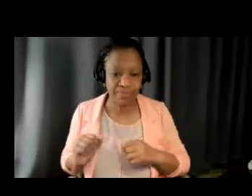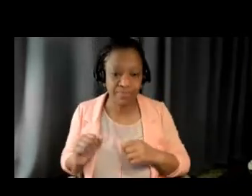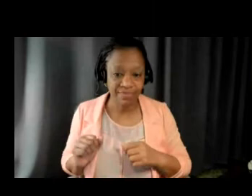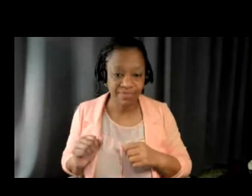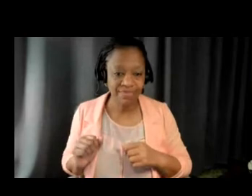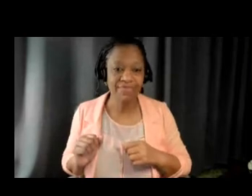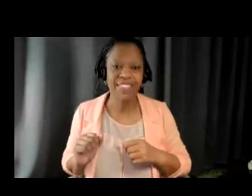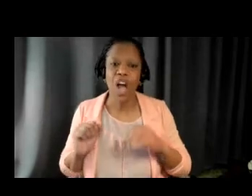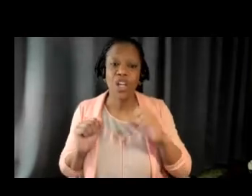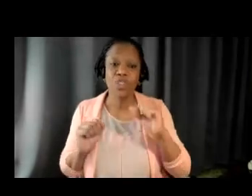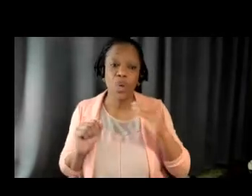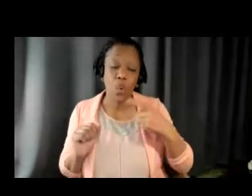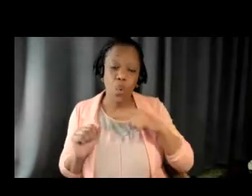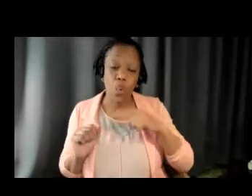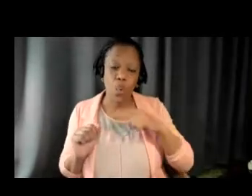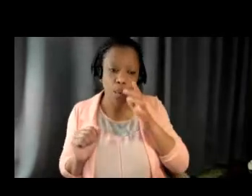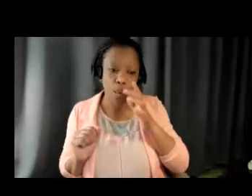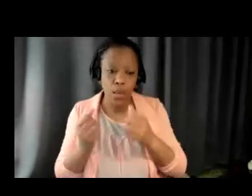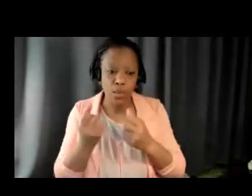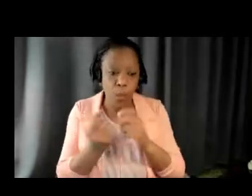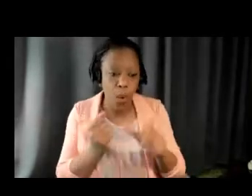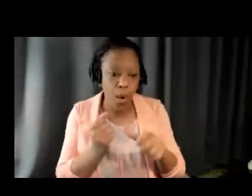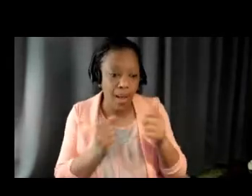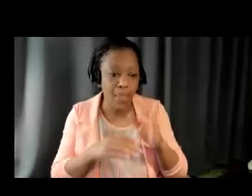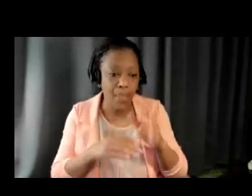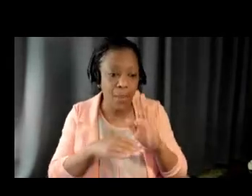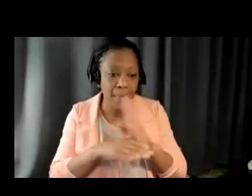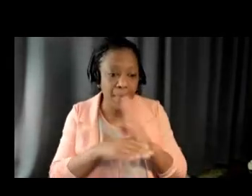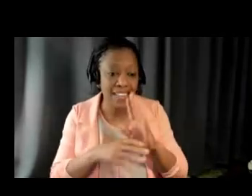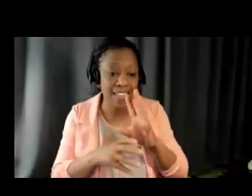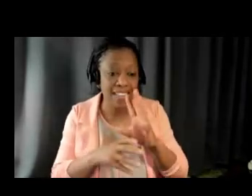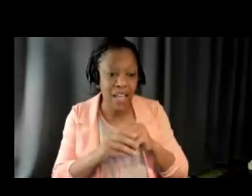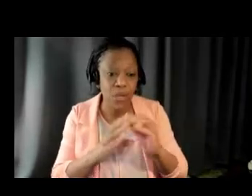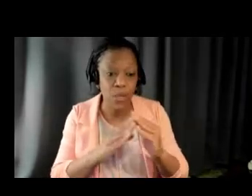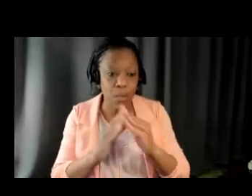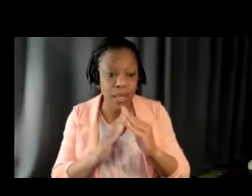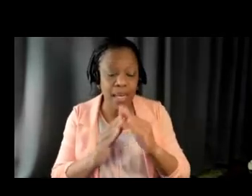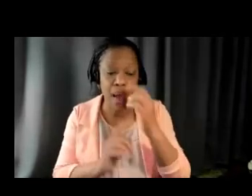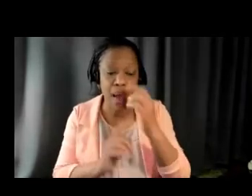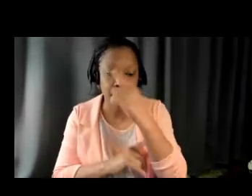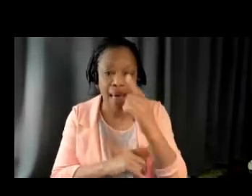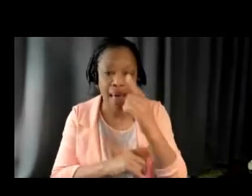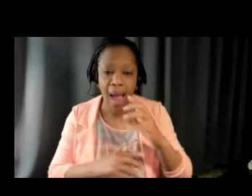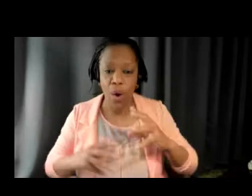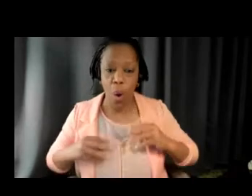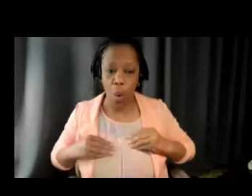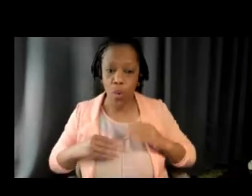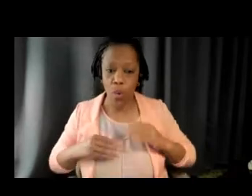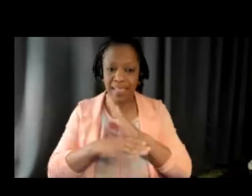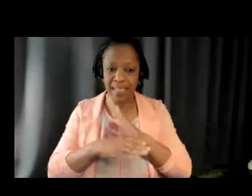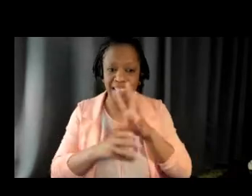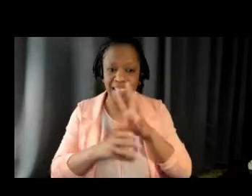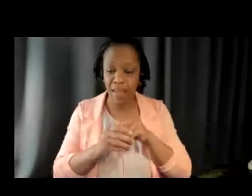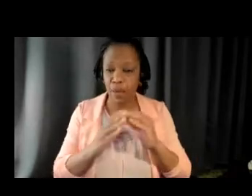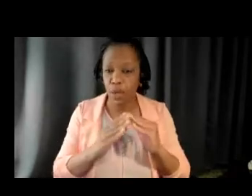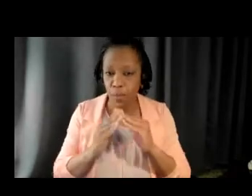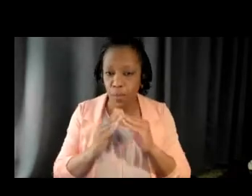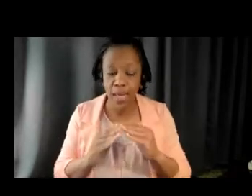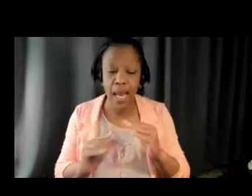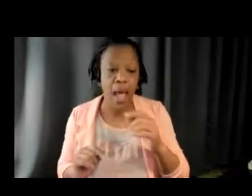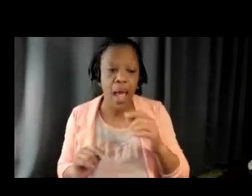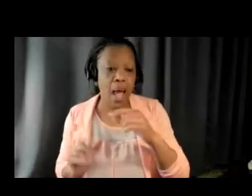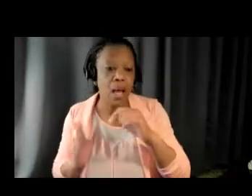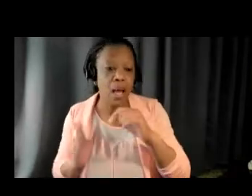Mhm. we'll be supporting other businesses in the community, and that's how it works. Black-owned. Black-owned businesses in community. Gotta make sure we specify that. Yes, sir. Black-owned In